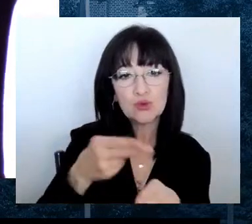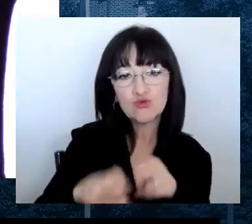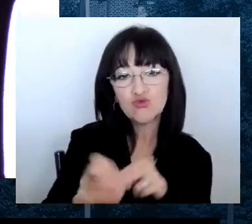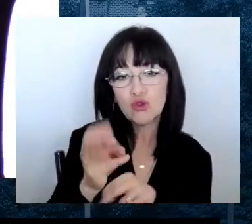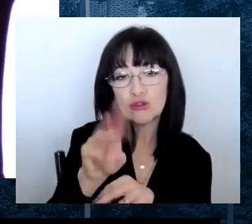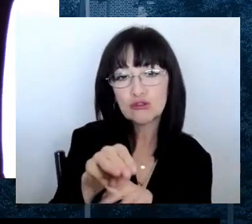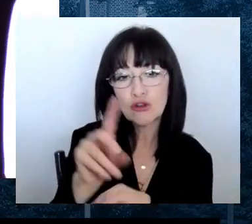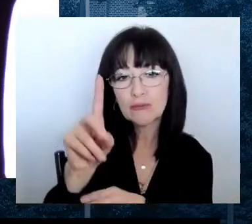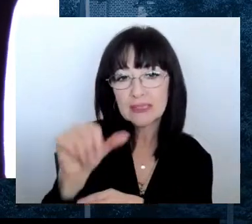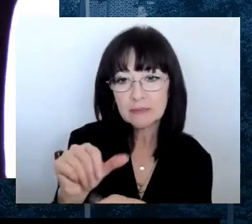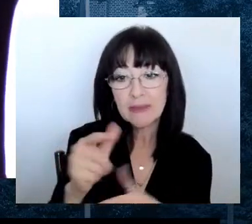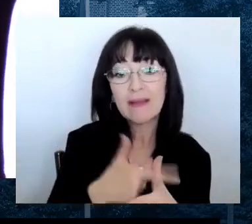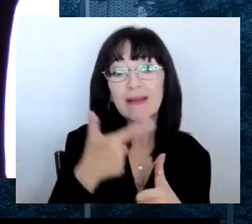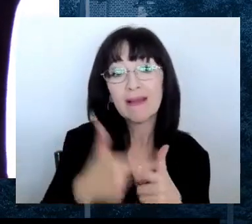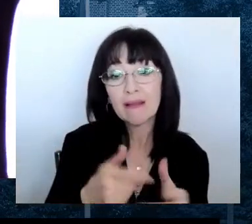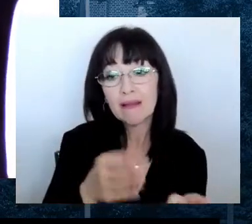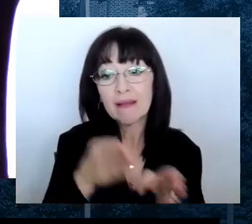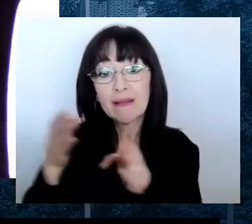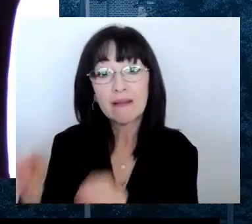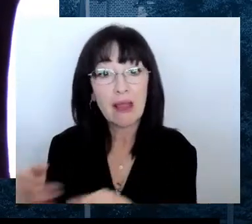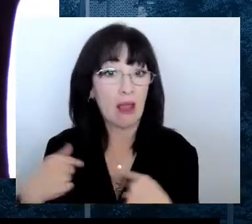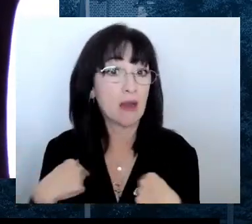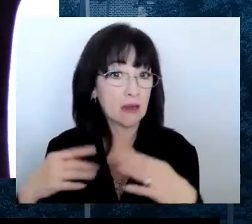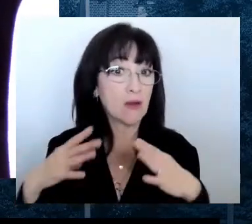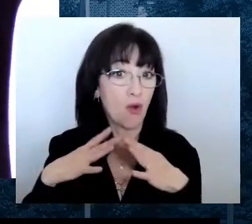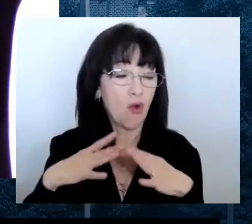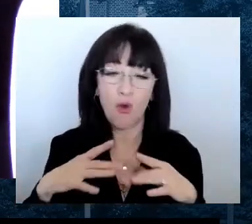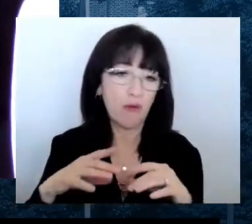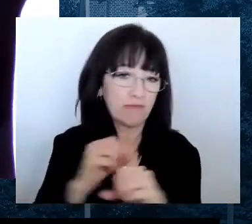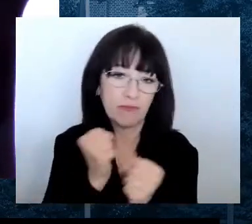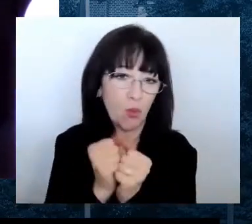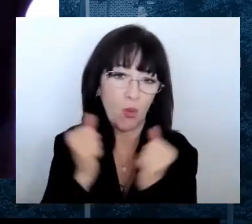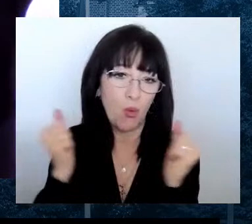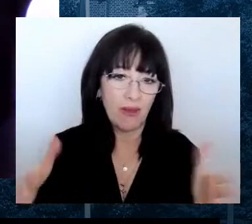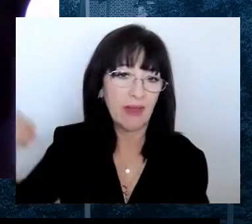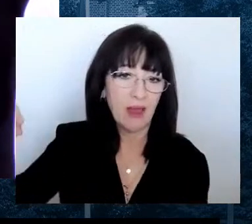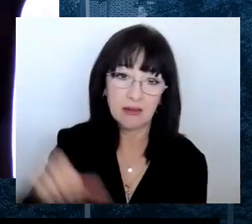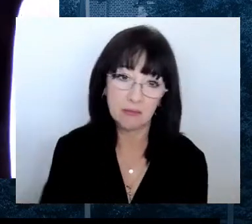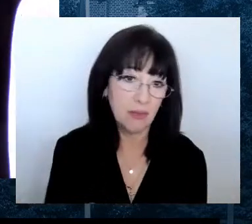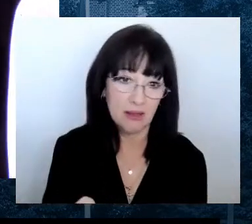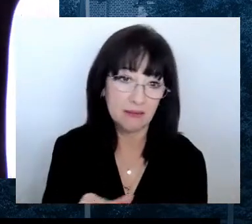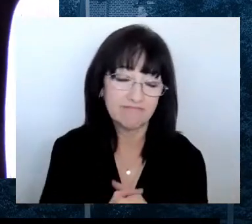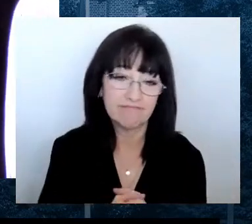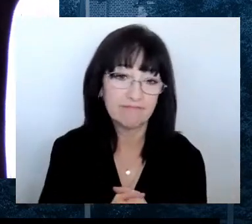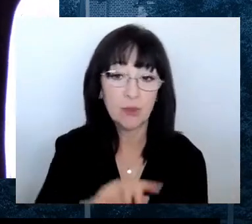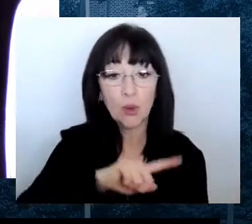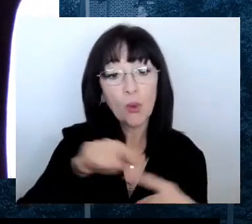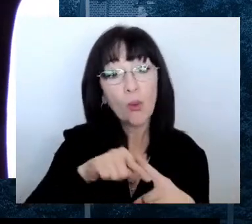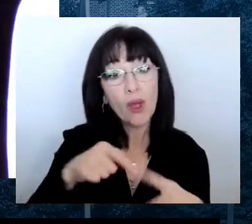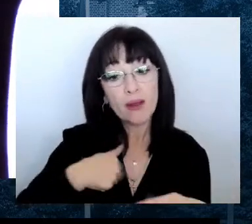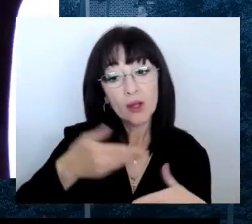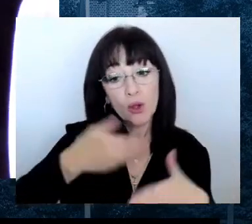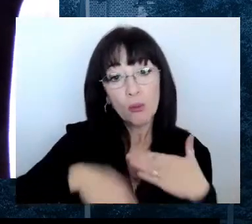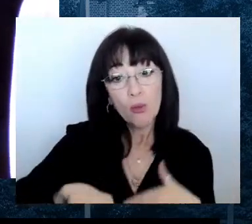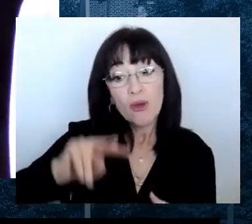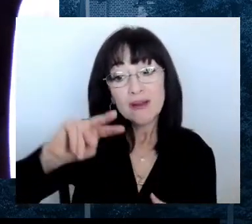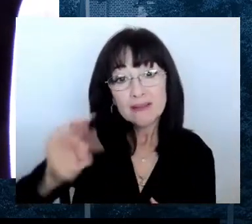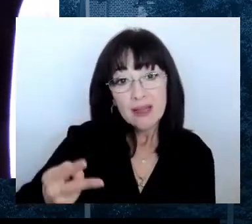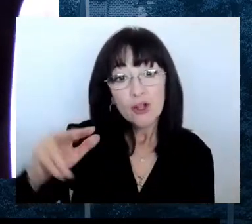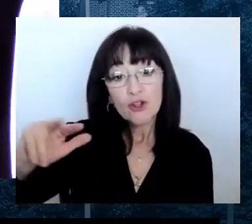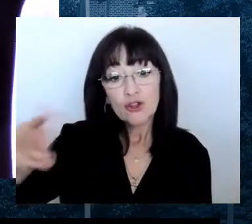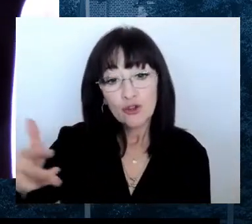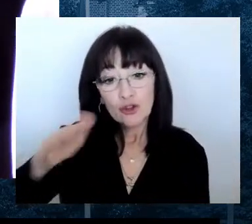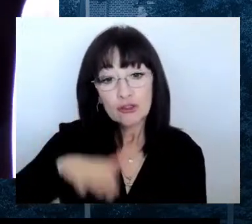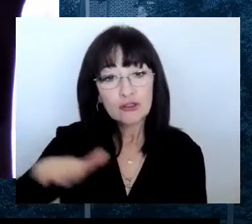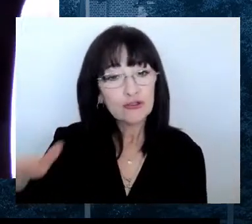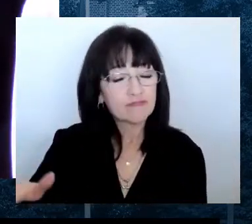had child 2 and 3, I left my full-time job because I couldn't afford to take